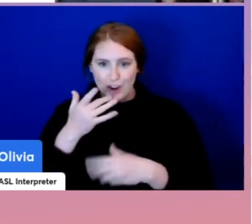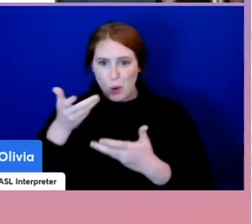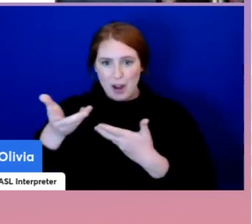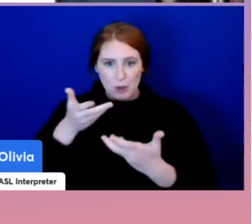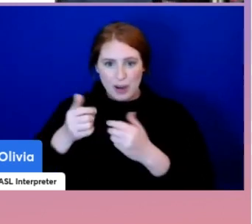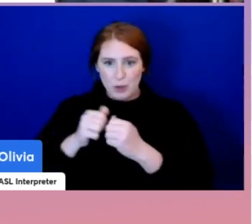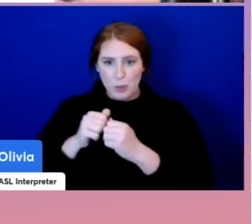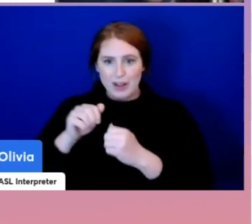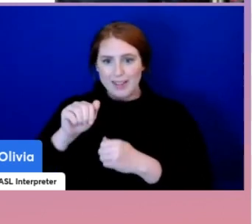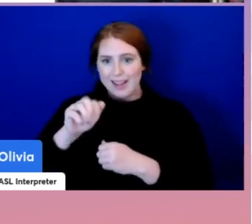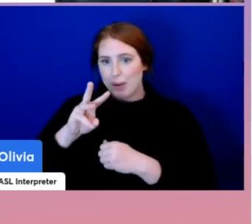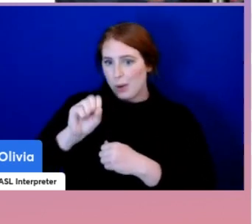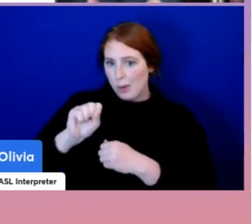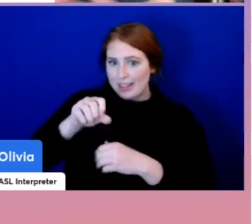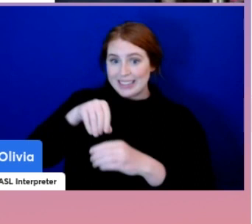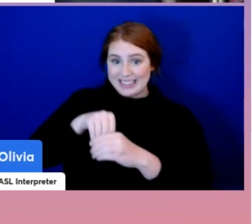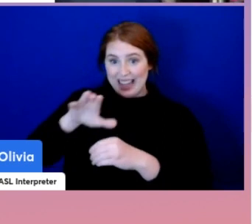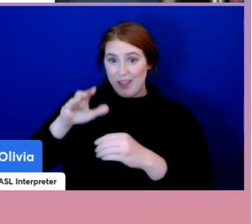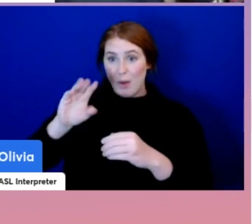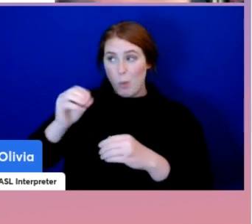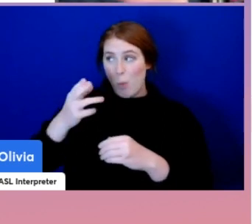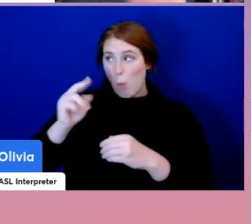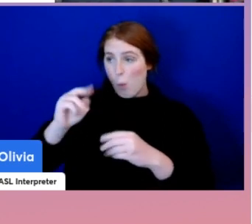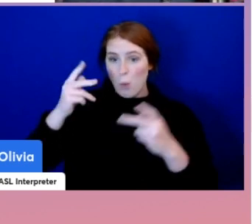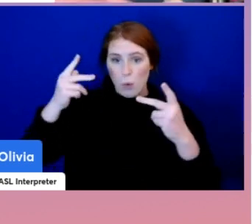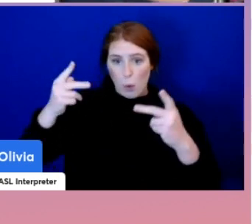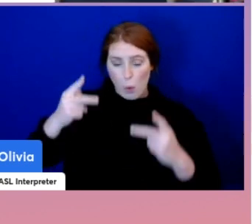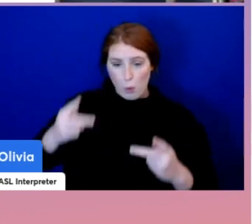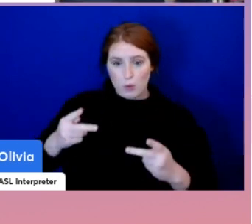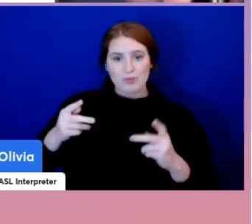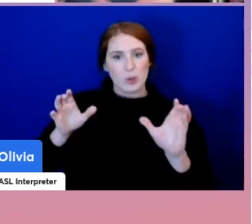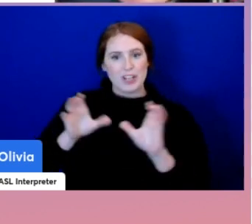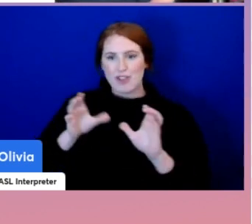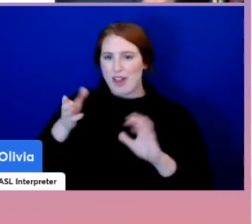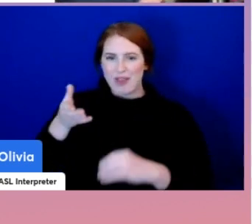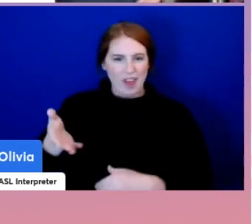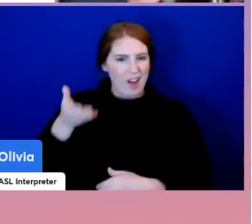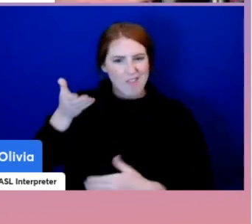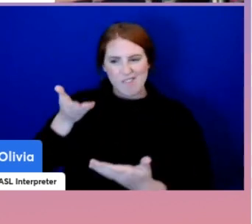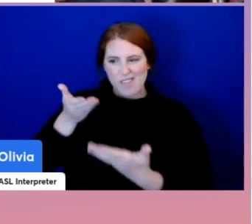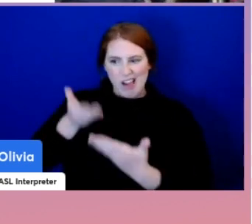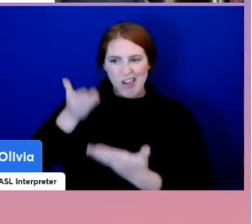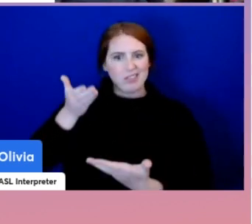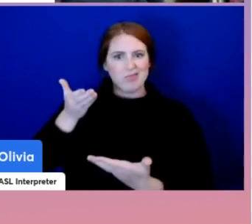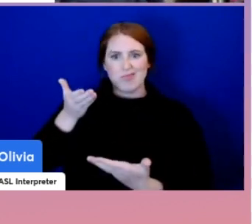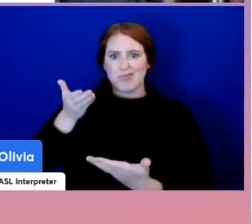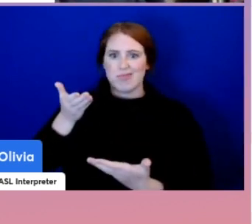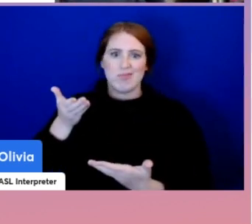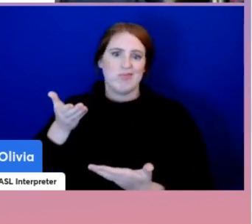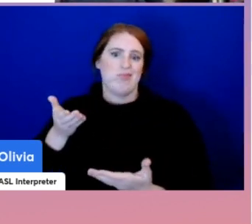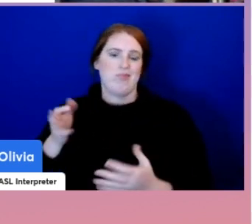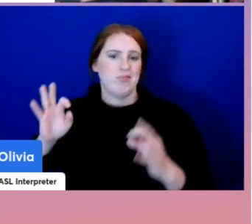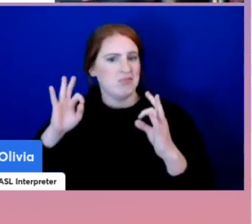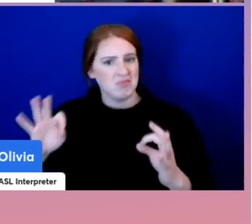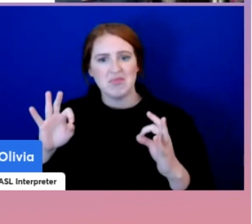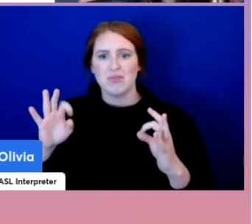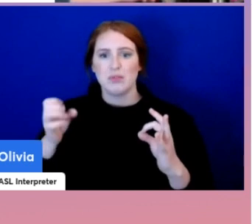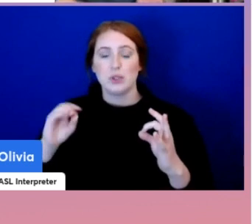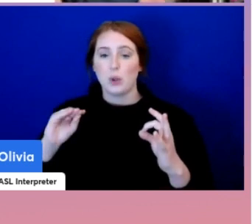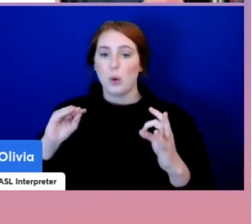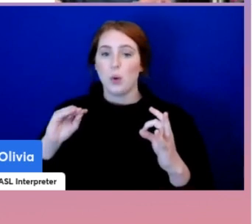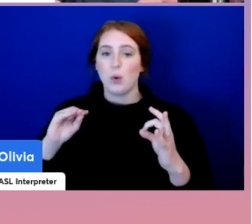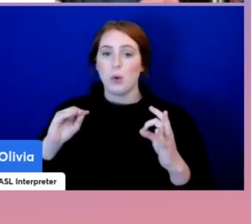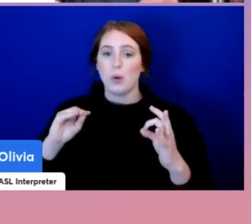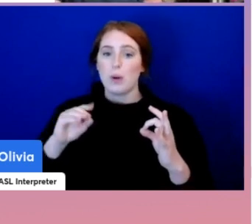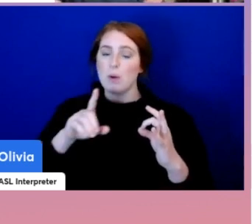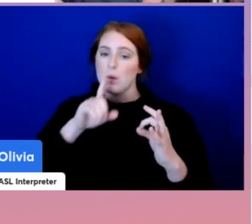code. And those credentials are just there and they're just valid. They're just correct. And so it can be a very, very